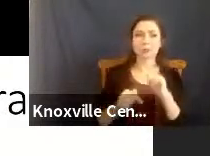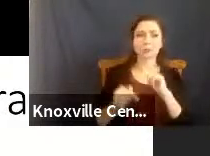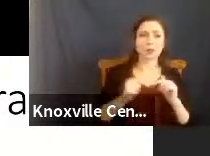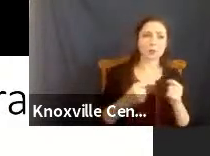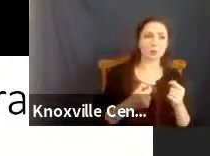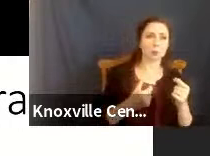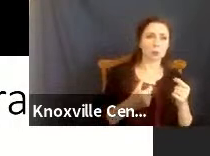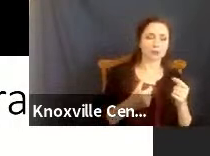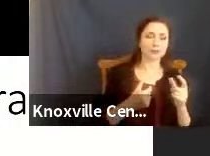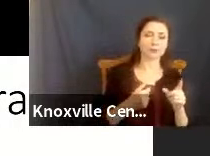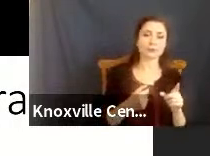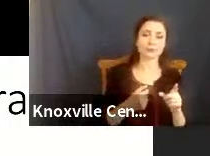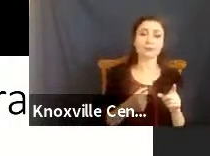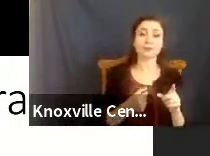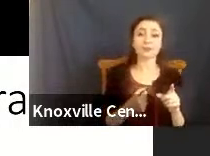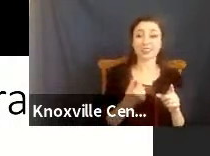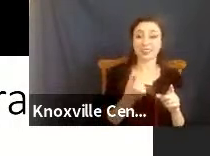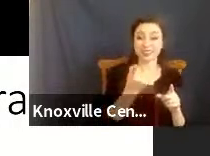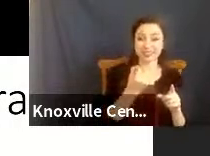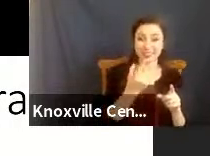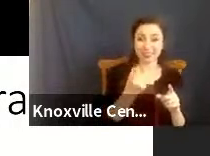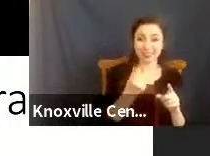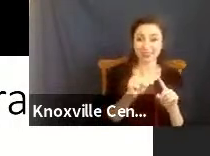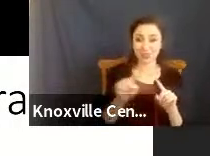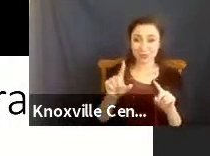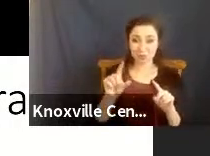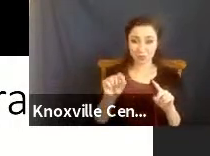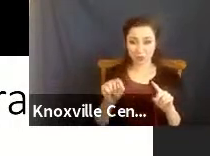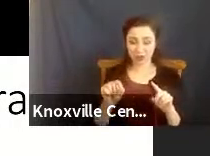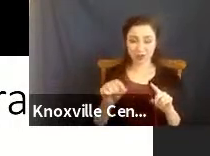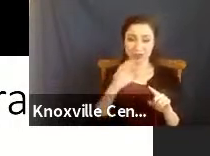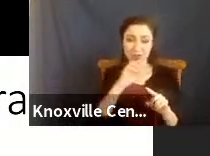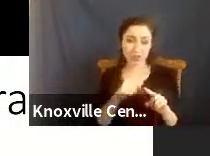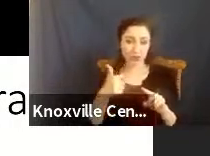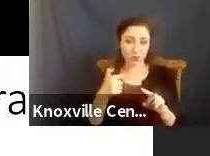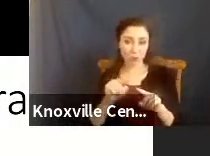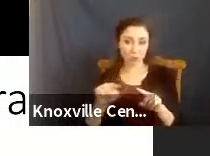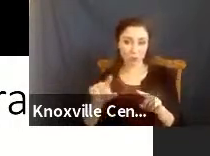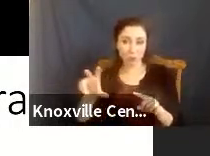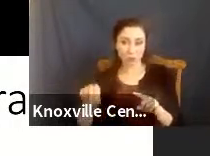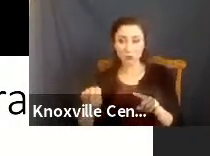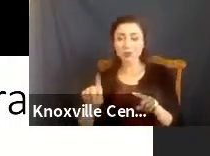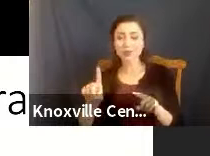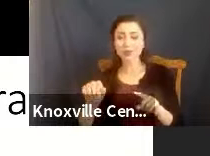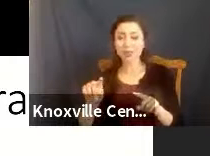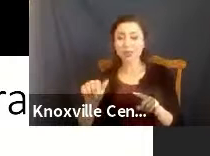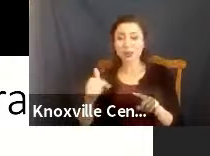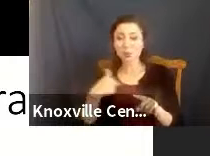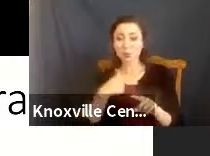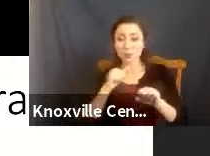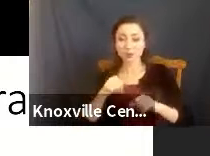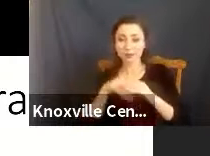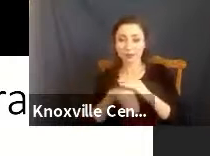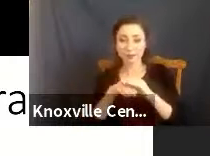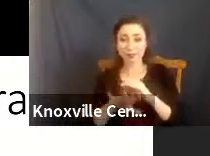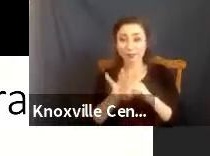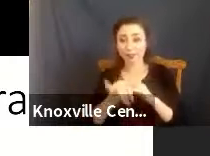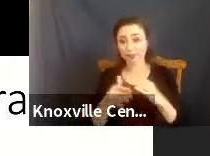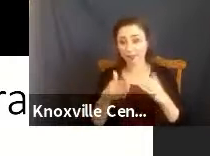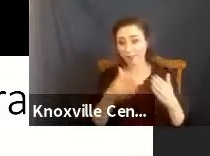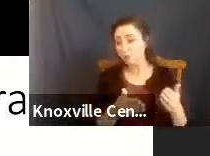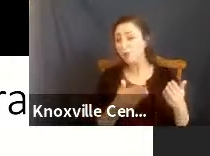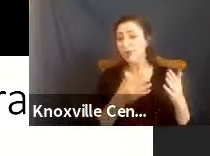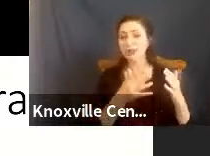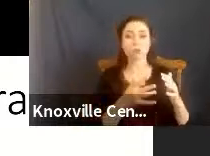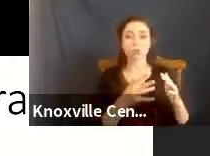quick. So 11 to 20 and 21 to 30, at least the data that we have access to, that's the way it's broken down. And so